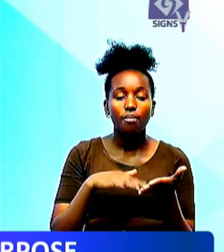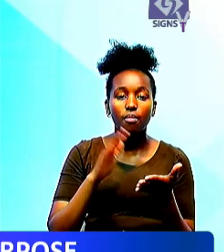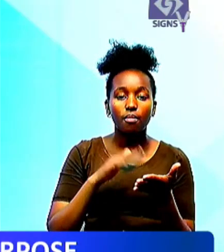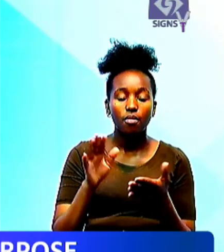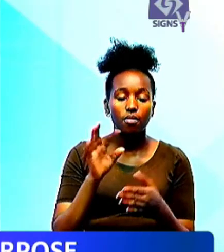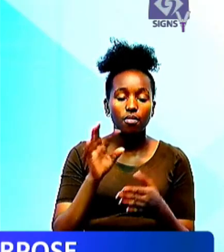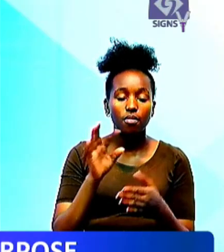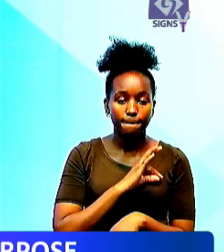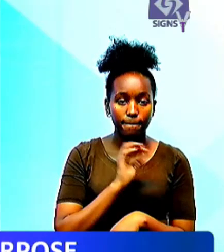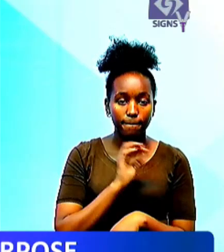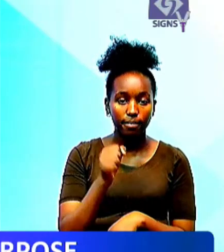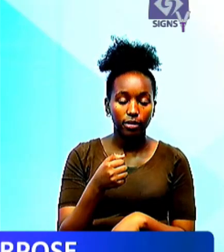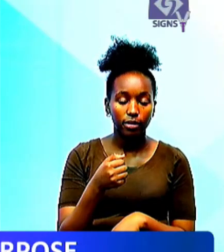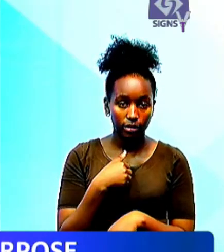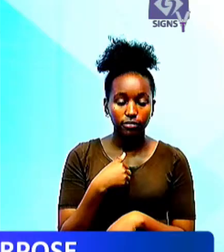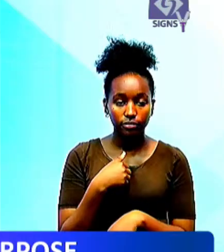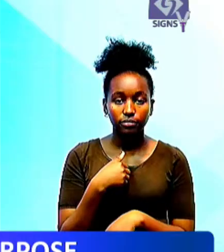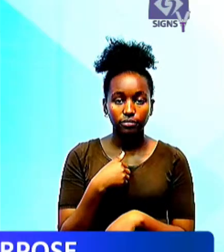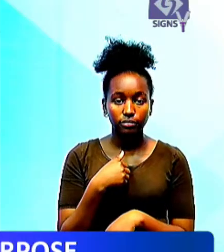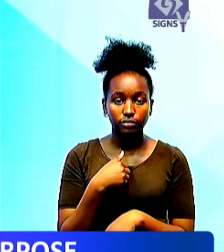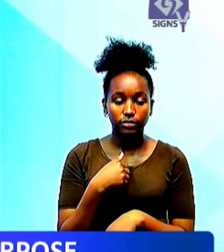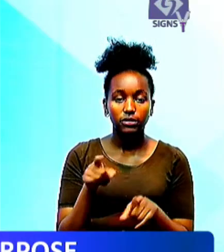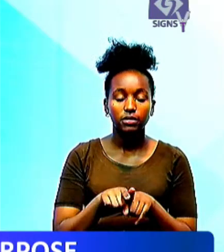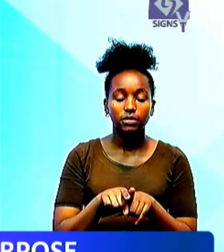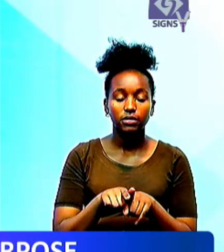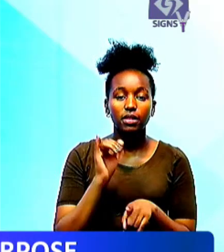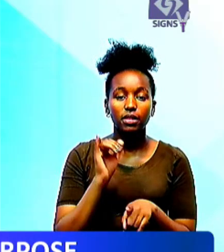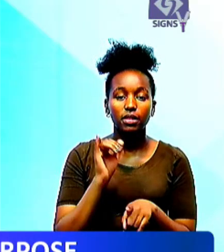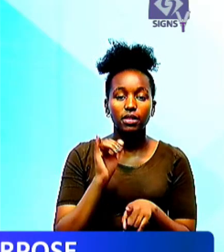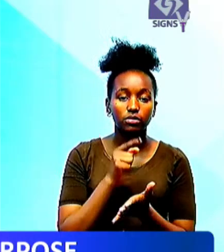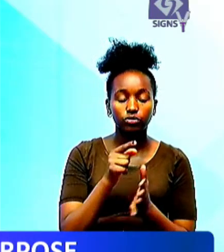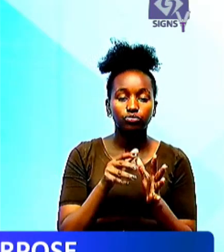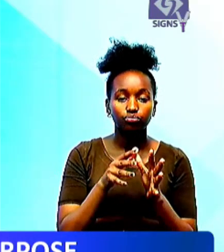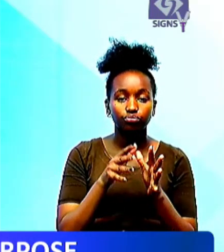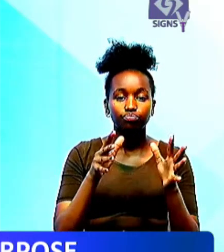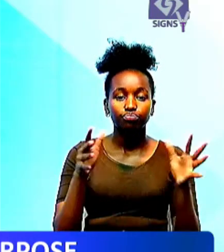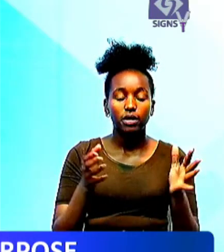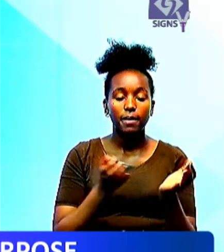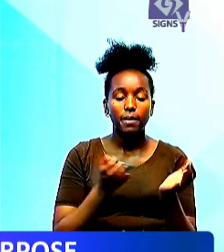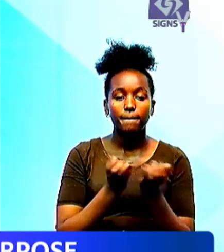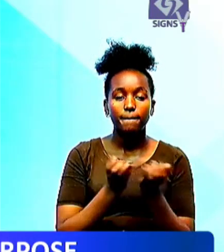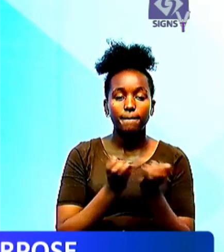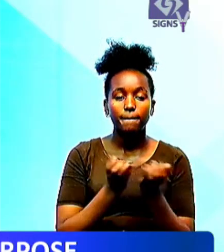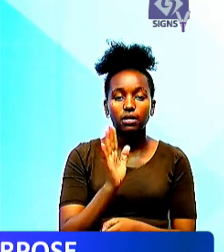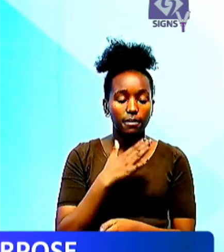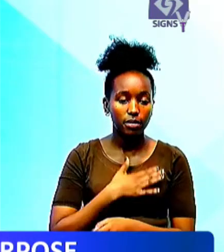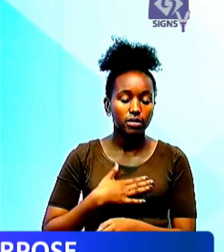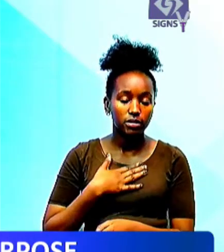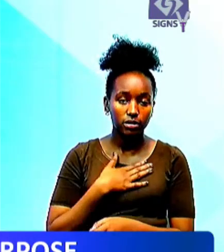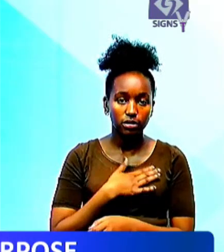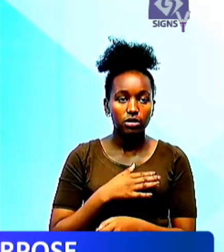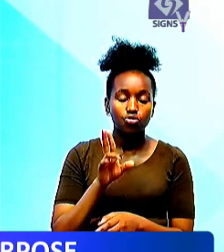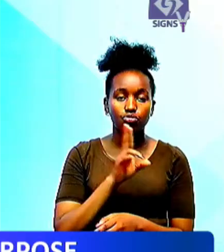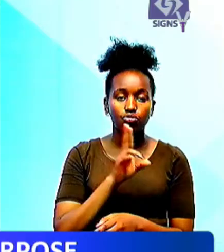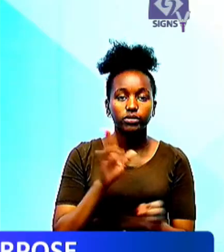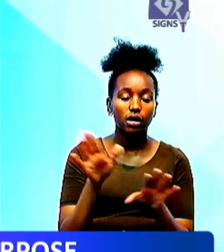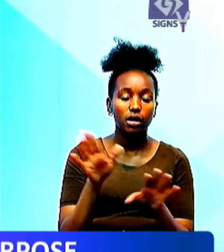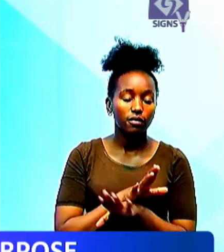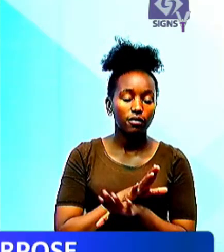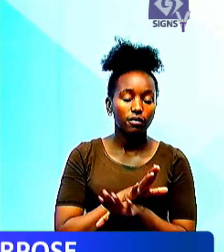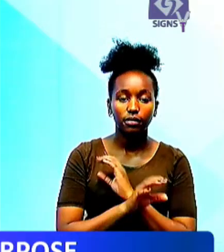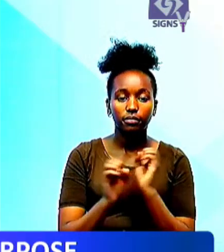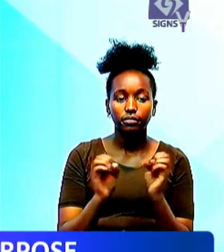another what you call passive income, and this will come along in expanding this business. So don't spend everything. So I'd